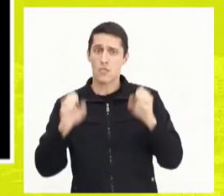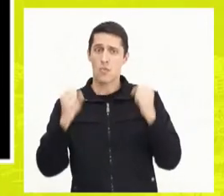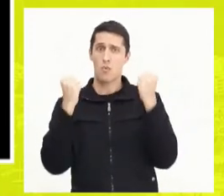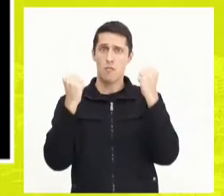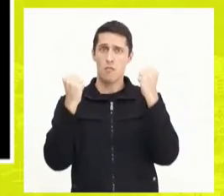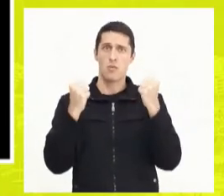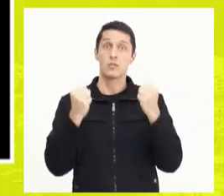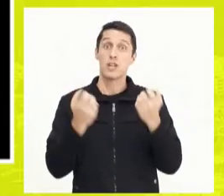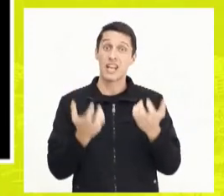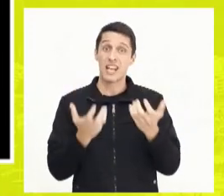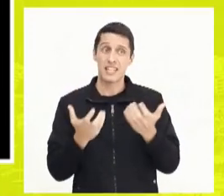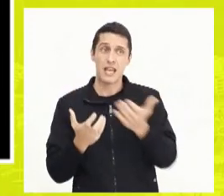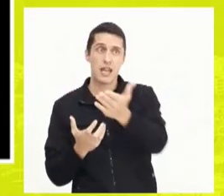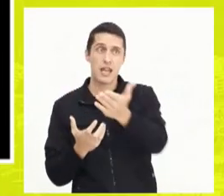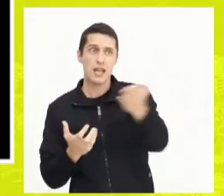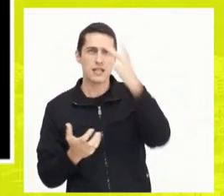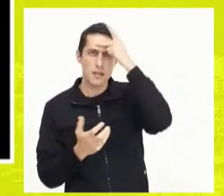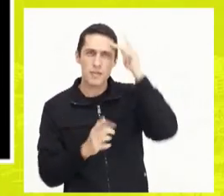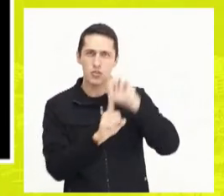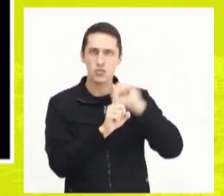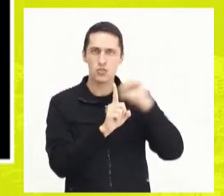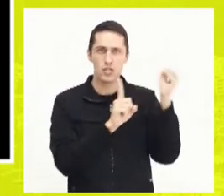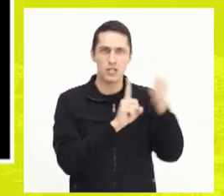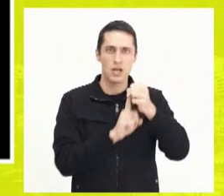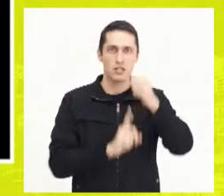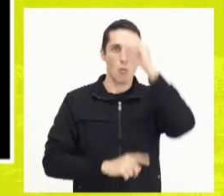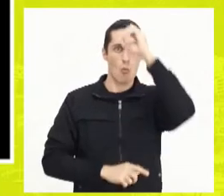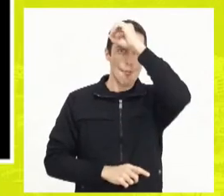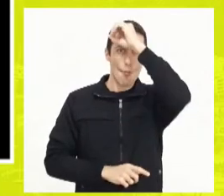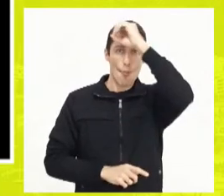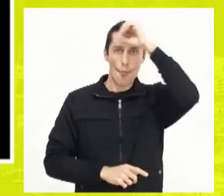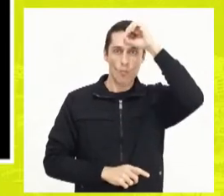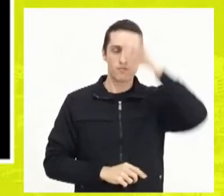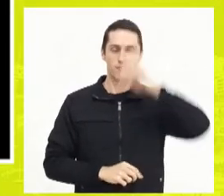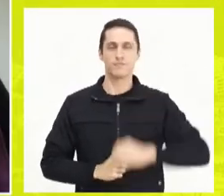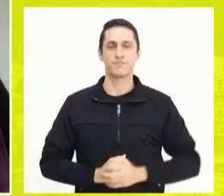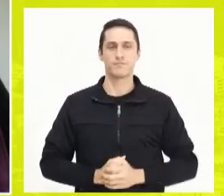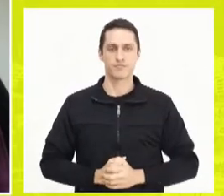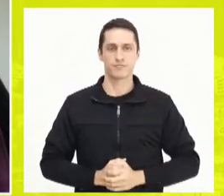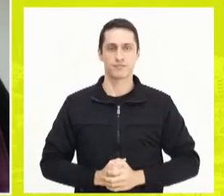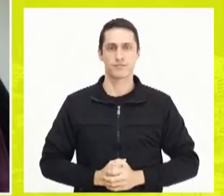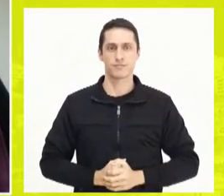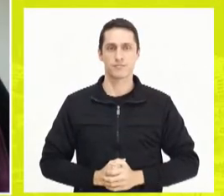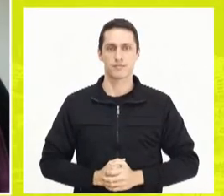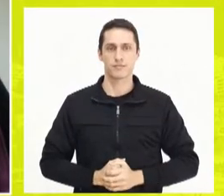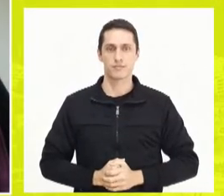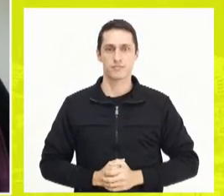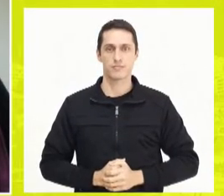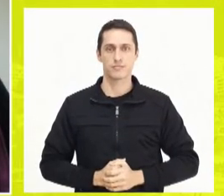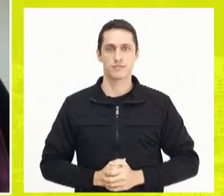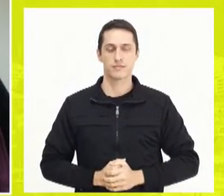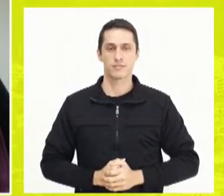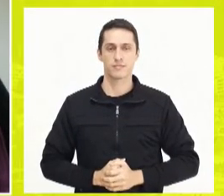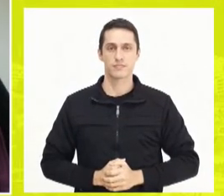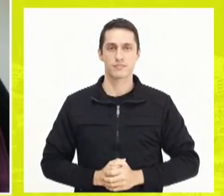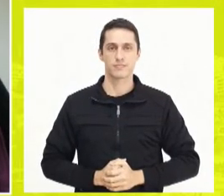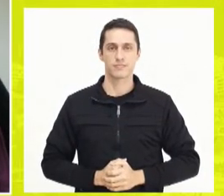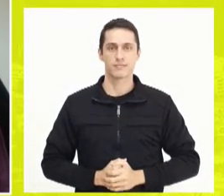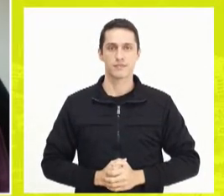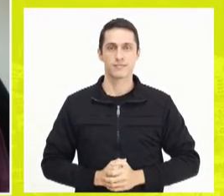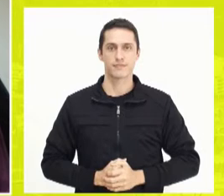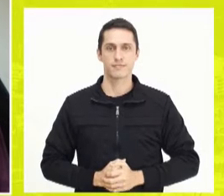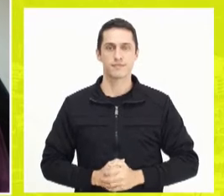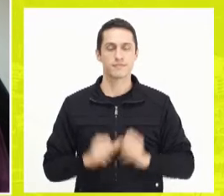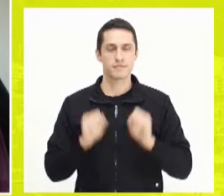tried to keep society ignorant i don't know if i answered your question but that's that's all i had to